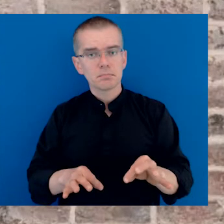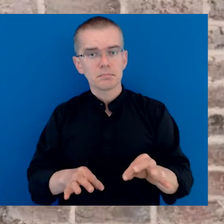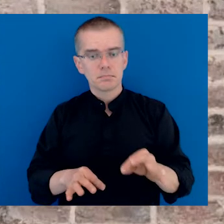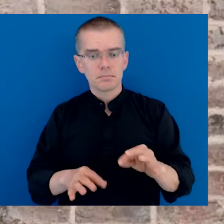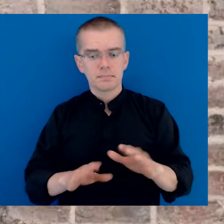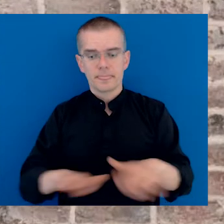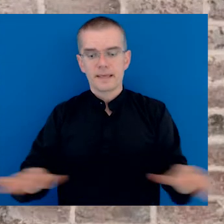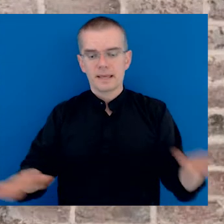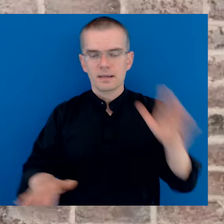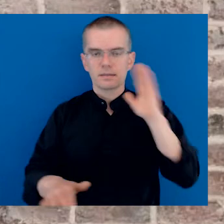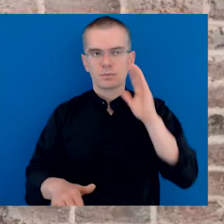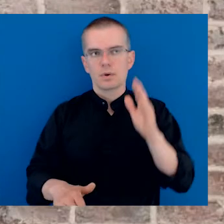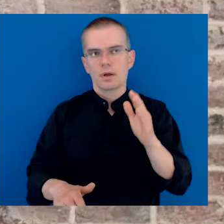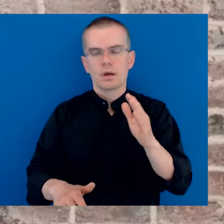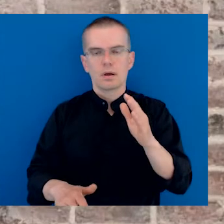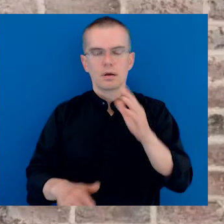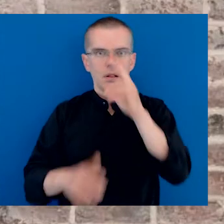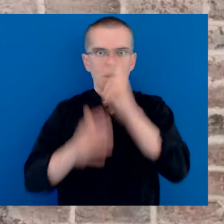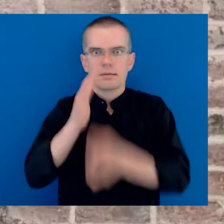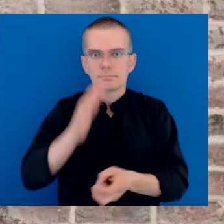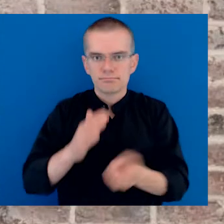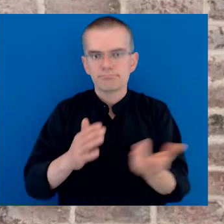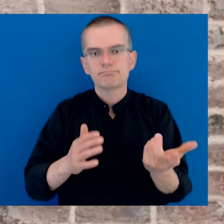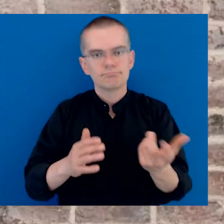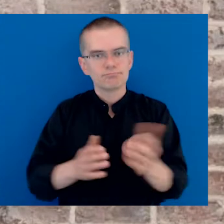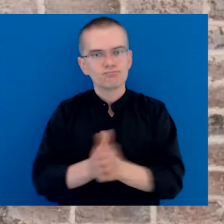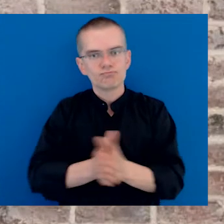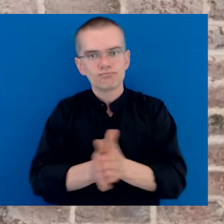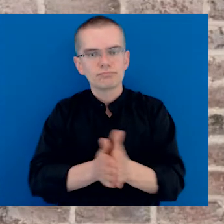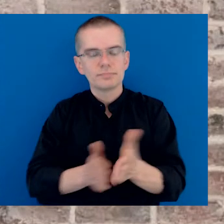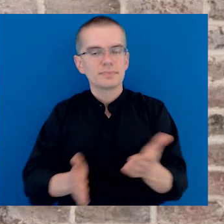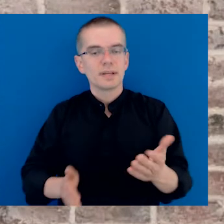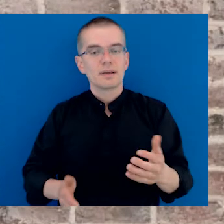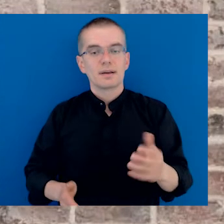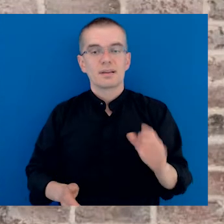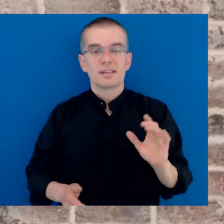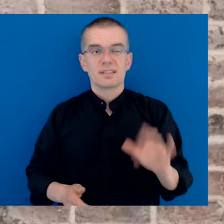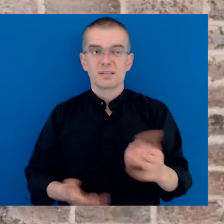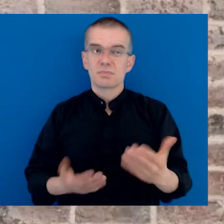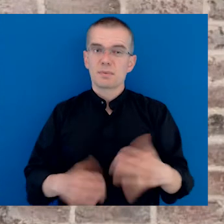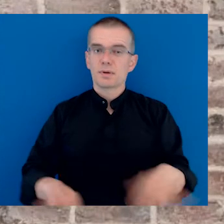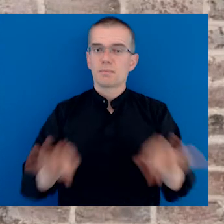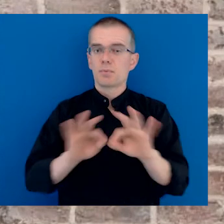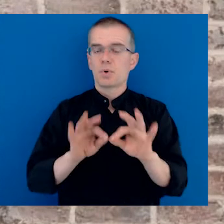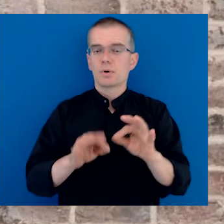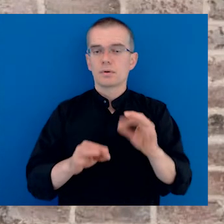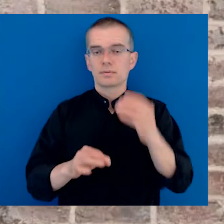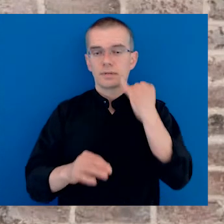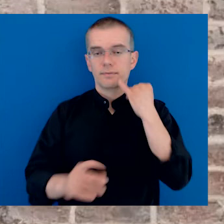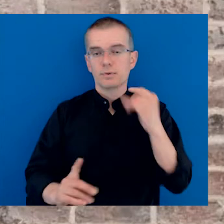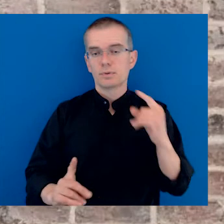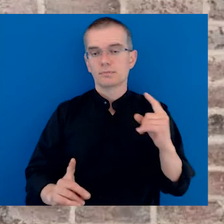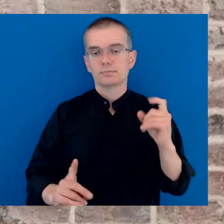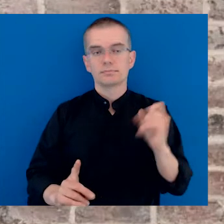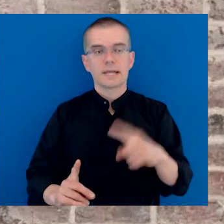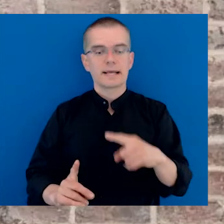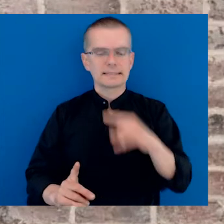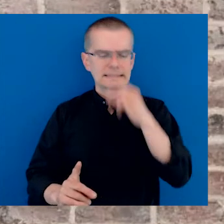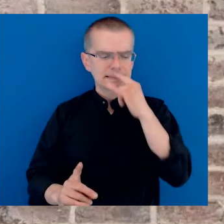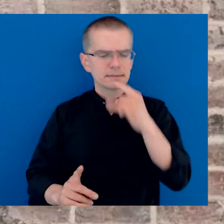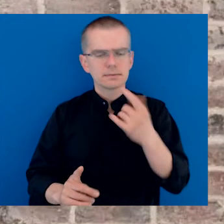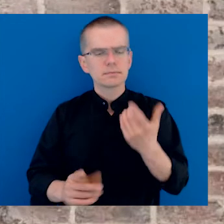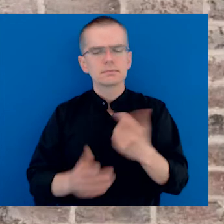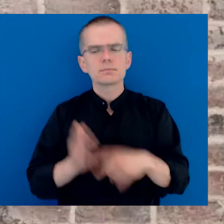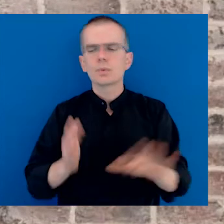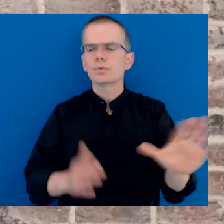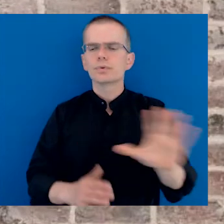the kids are going to really take a liking to it early. I would imagine that's probably pretty important. You go back and ask kids what